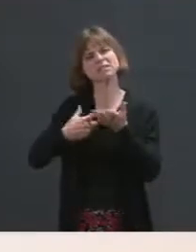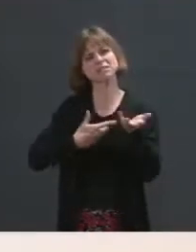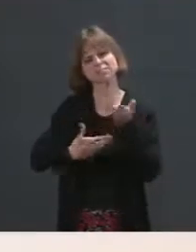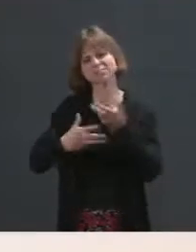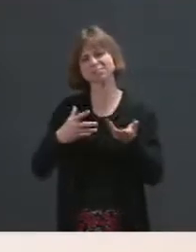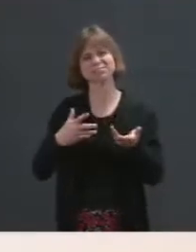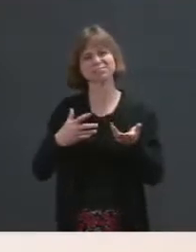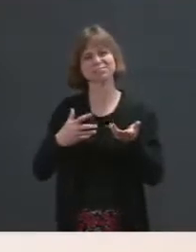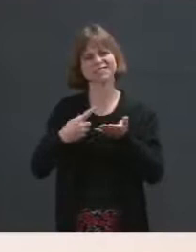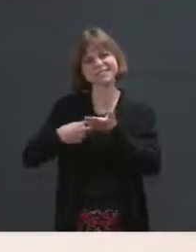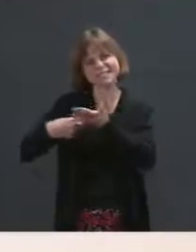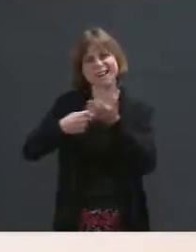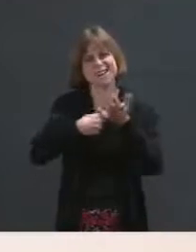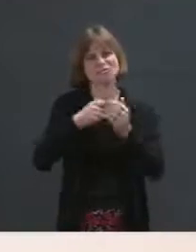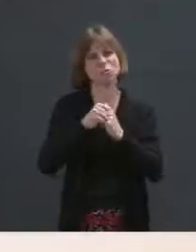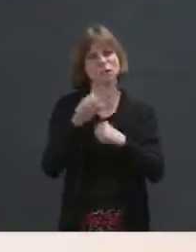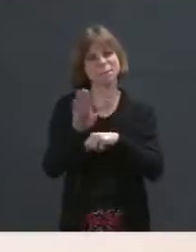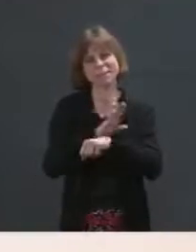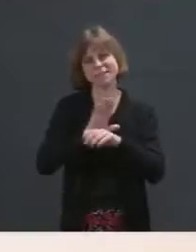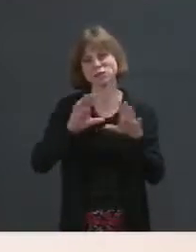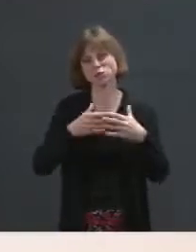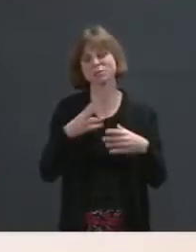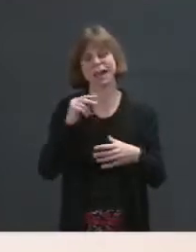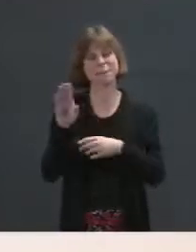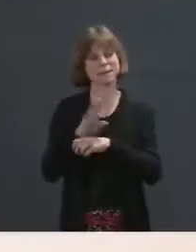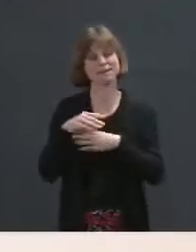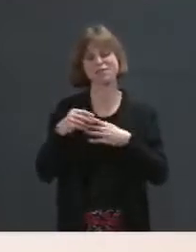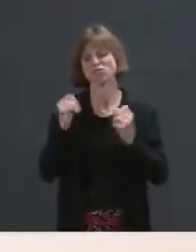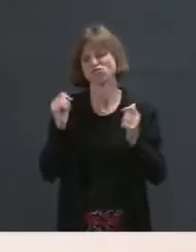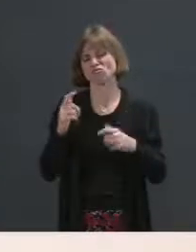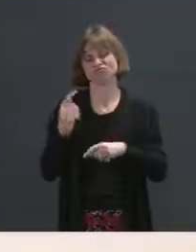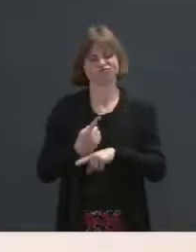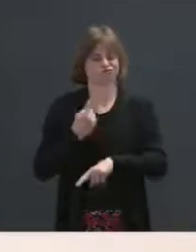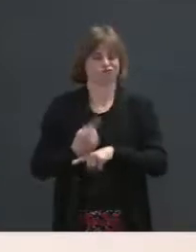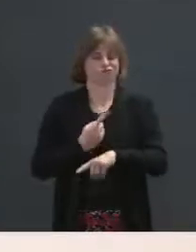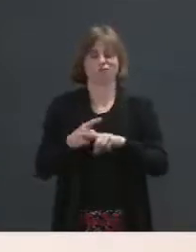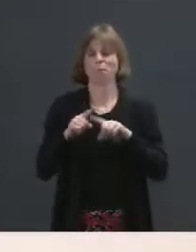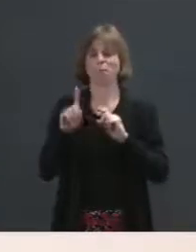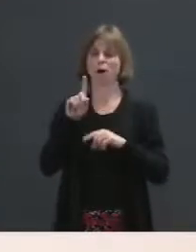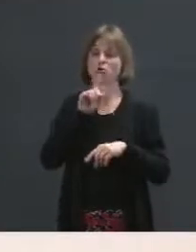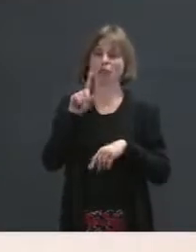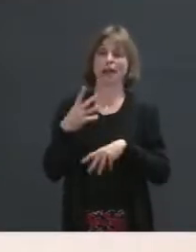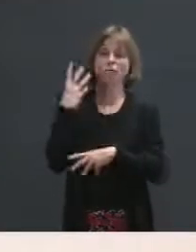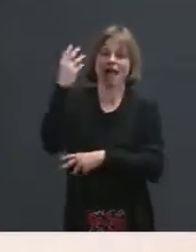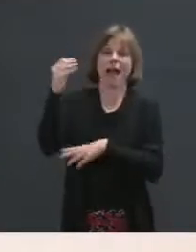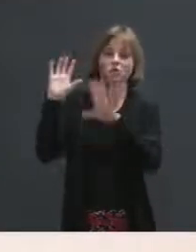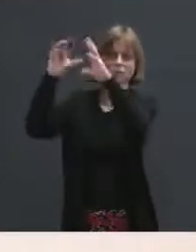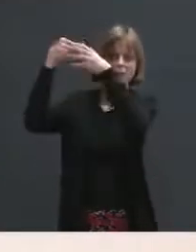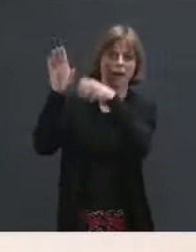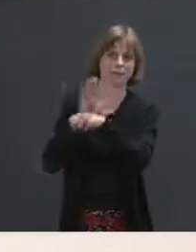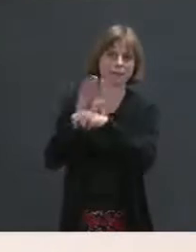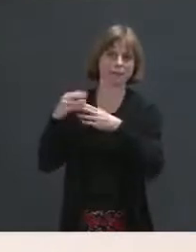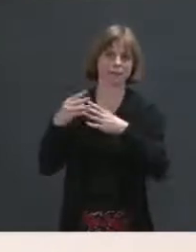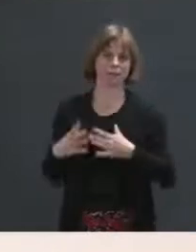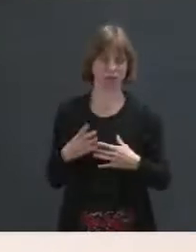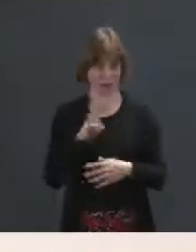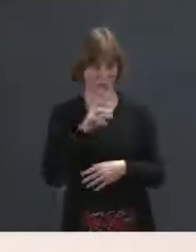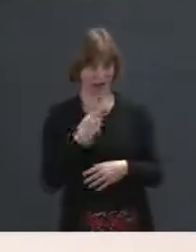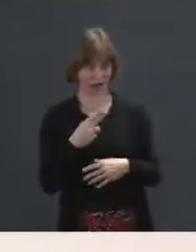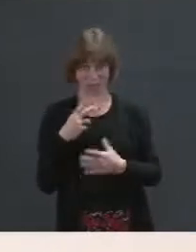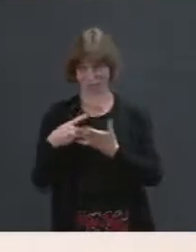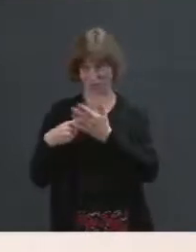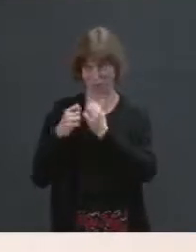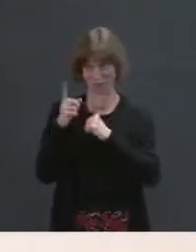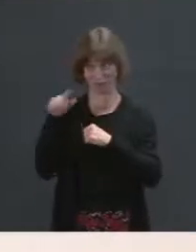the time, but it was not put together. It was put together by these outside groups. Did the White House specifically talk to any of them, any of the CEOs before they signed the letter, and